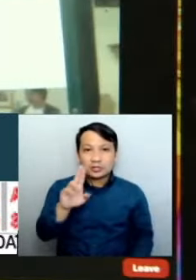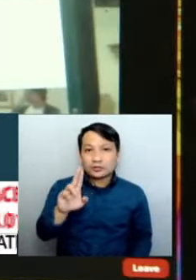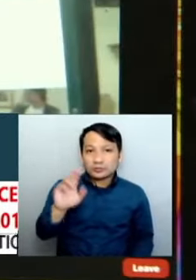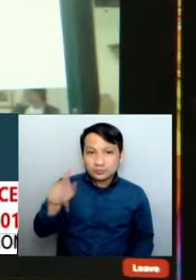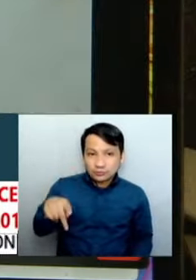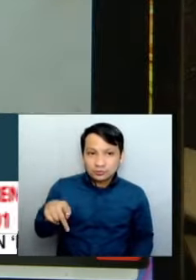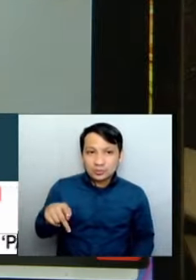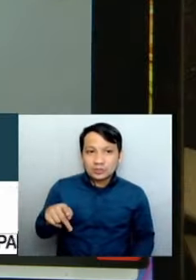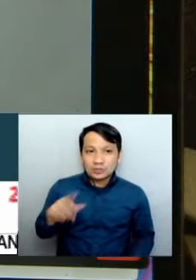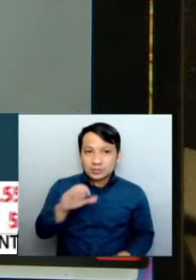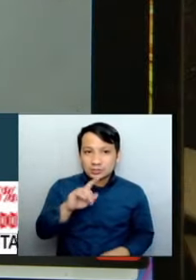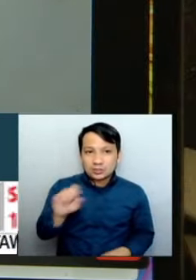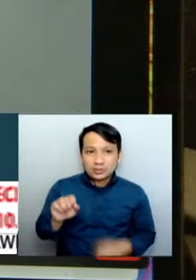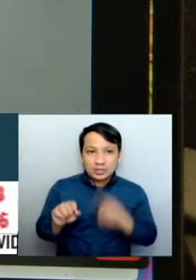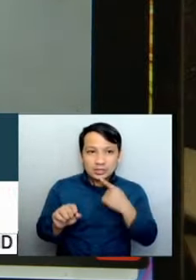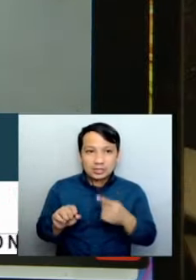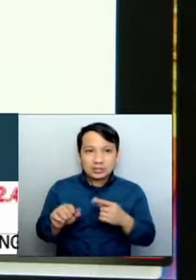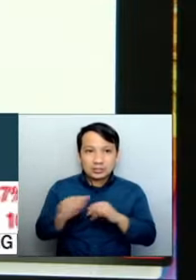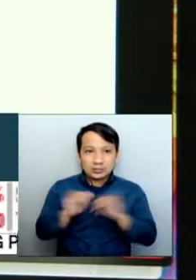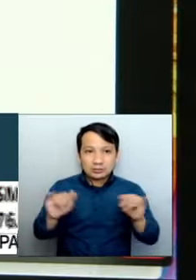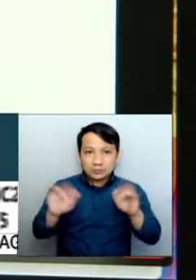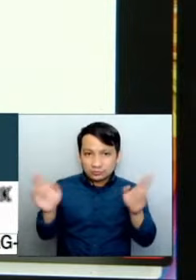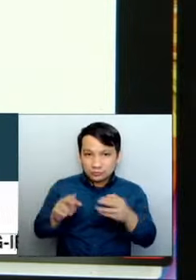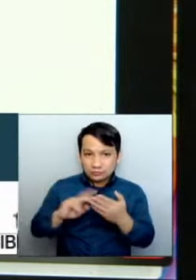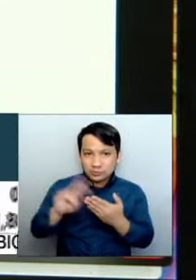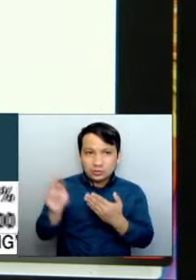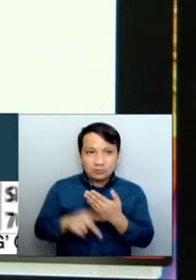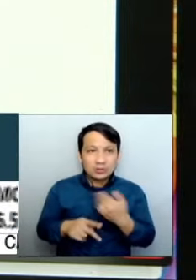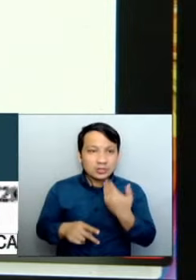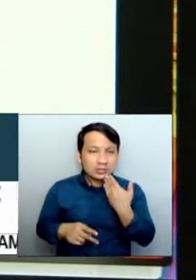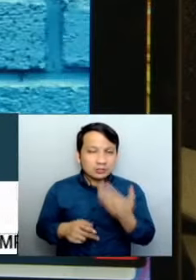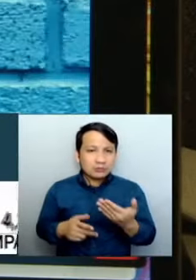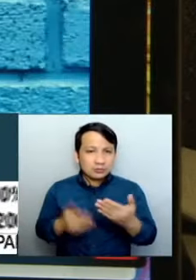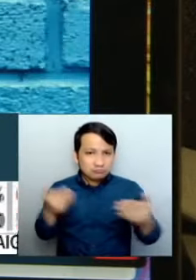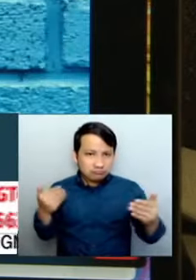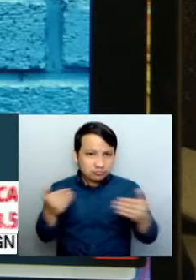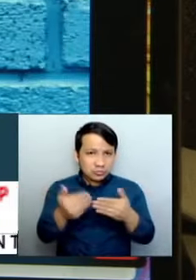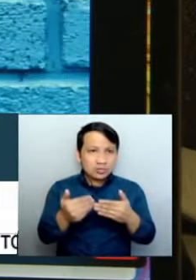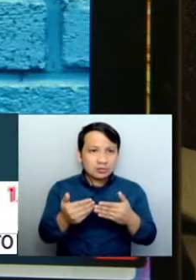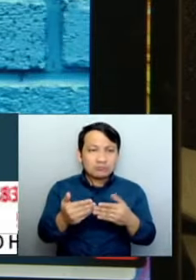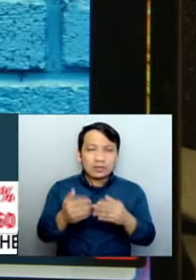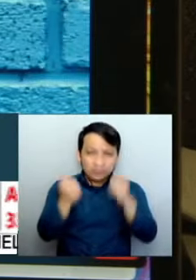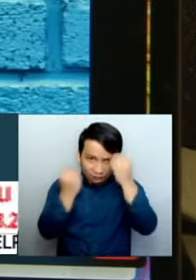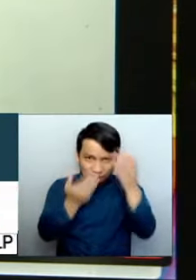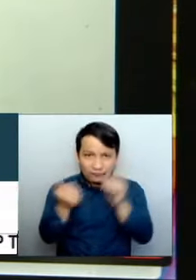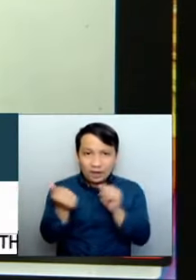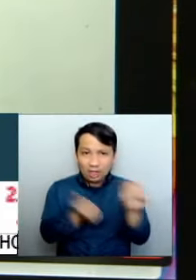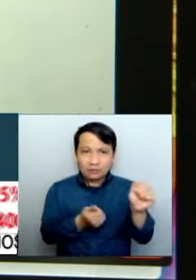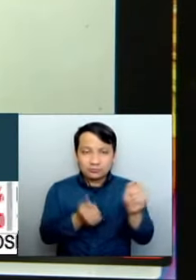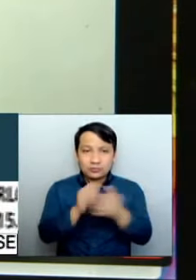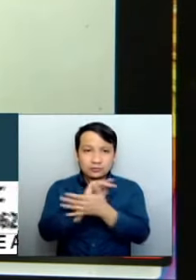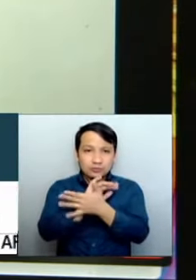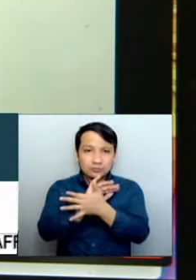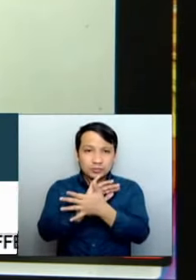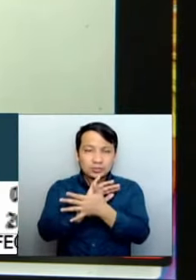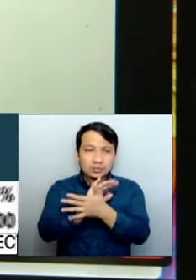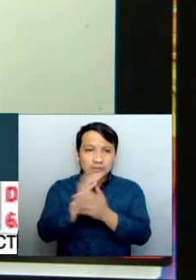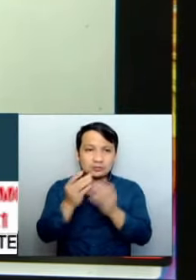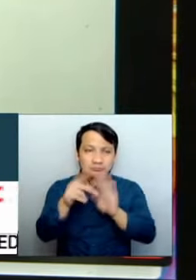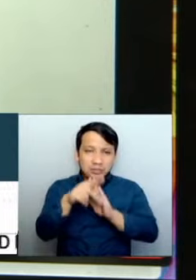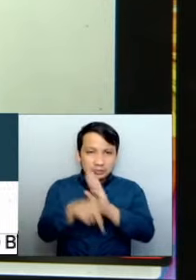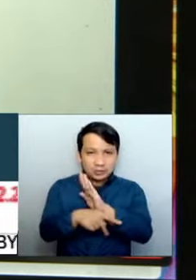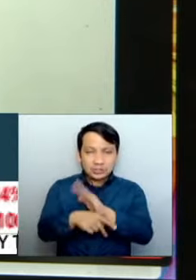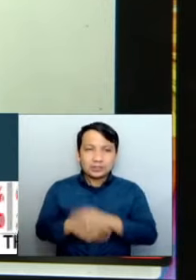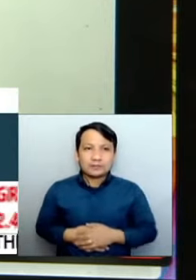Church along Commonwealth Avenue for a short program, but they vow to adhere to COVID-19 health protocols. Umaasa kami na yung